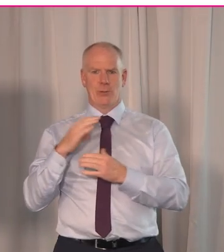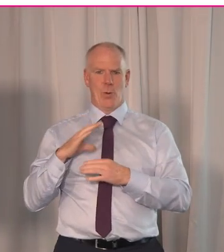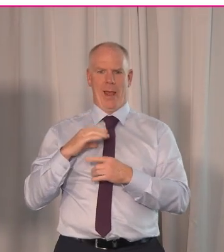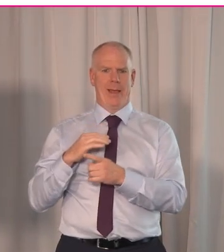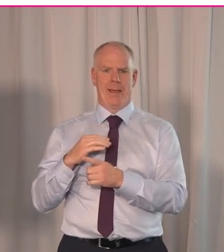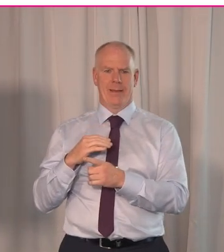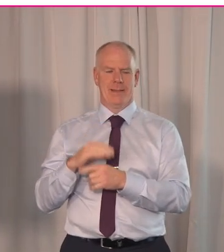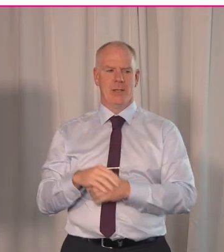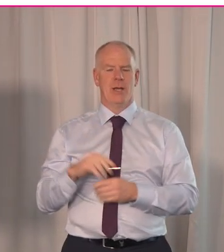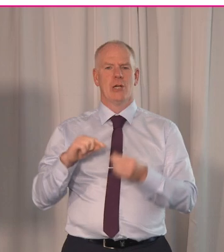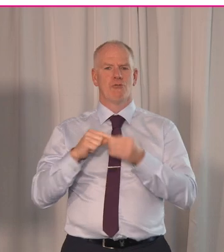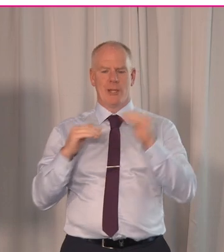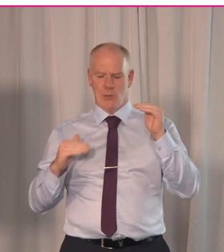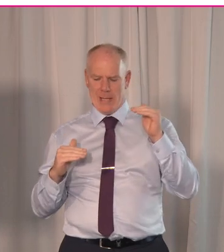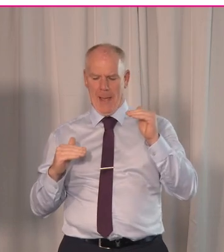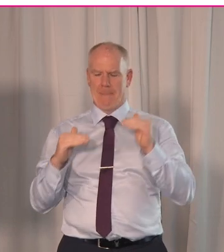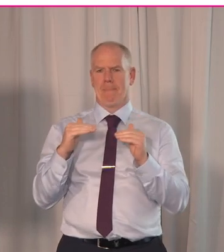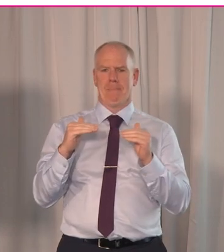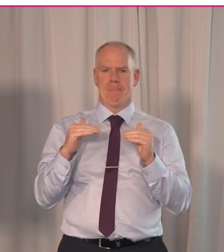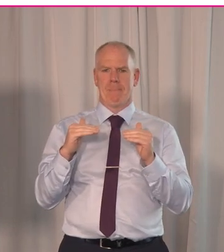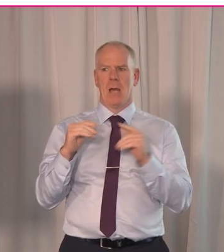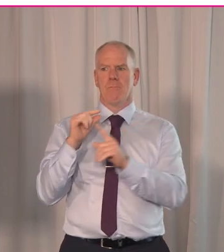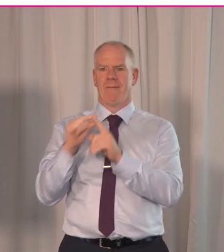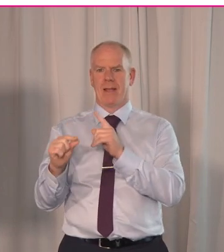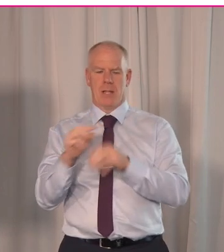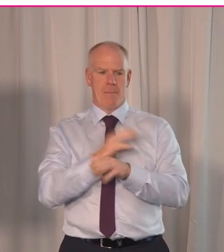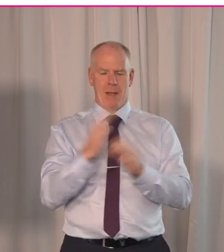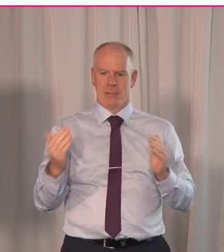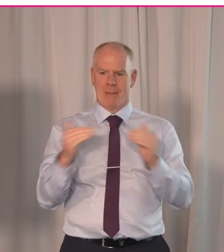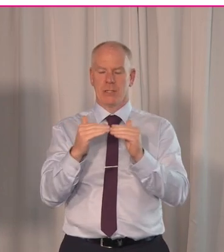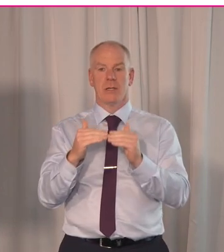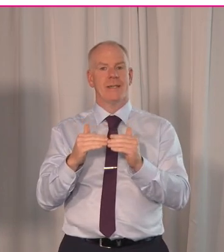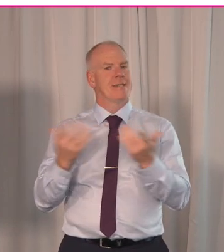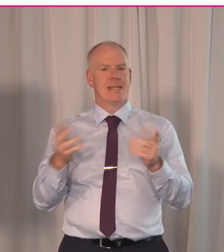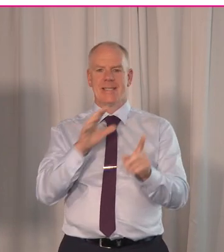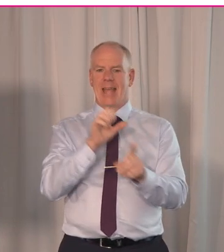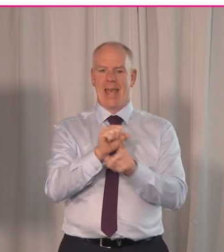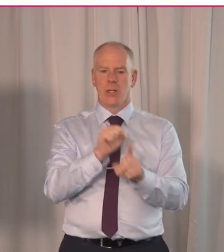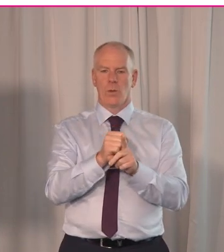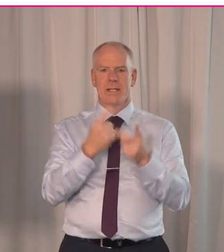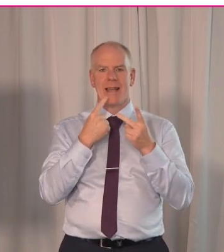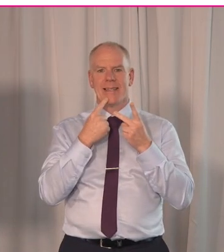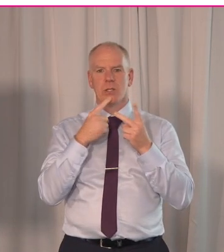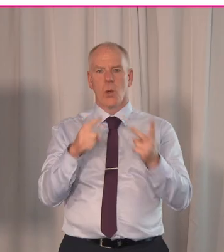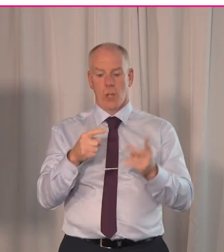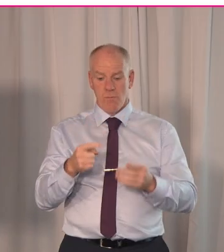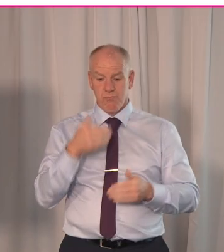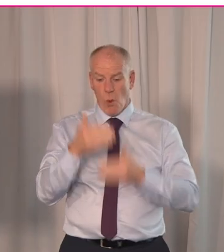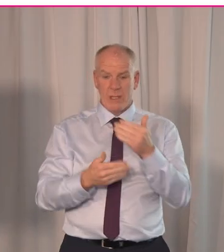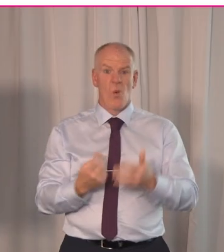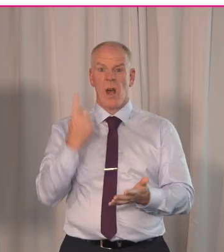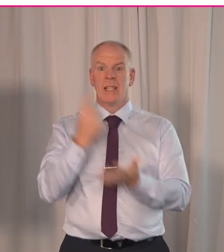were trying to close that gap, and one of the things that we have discovered really is that diagnosis and disclosure is a process. It's not a one-off